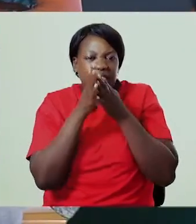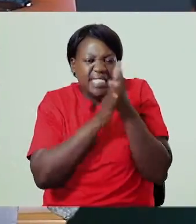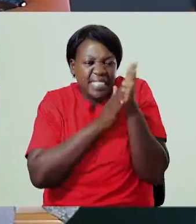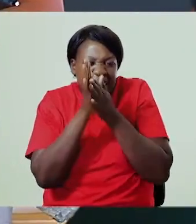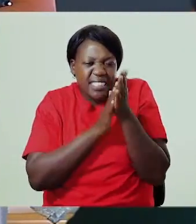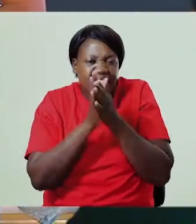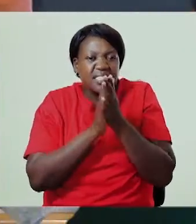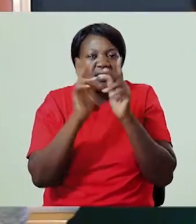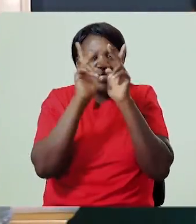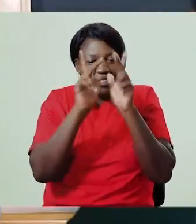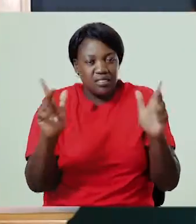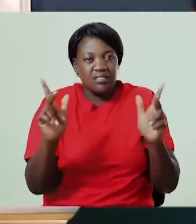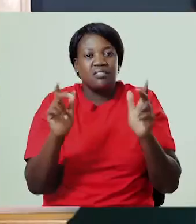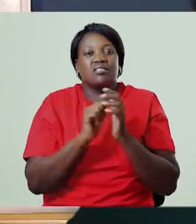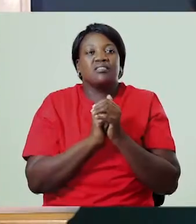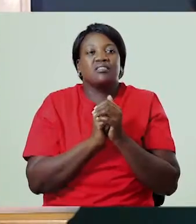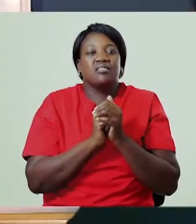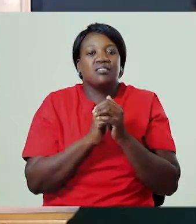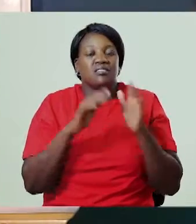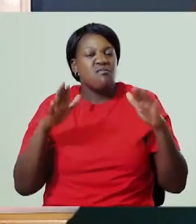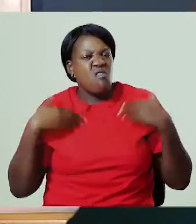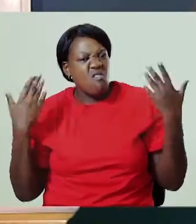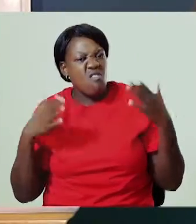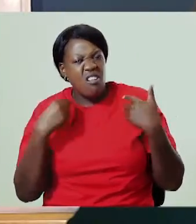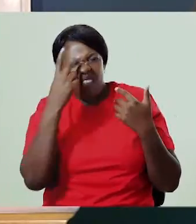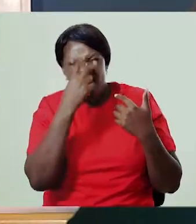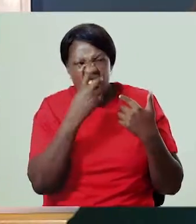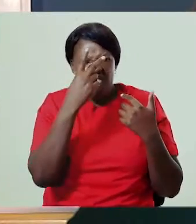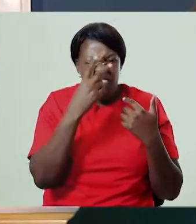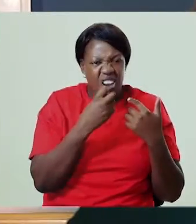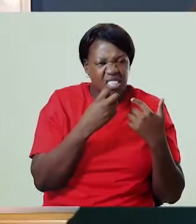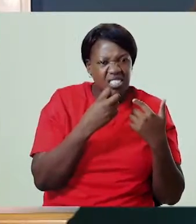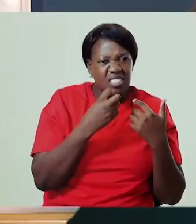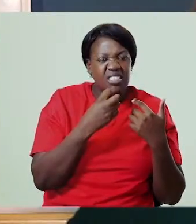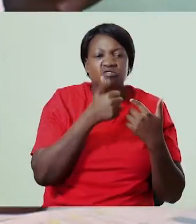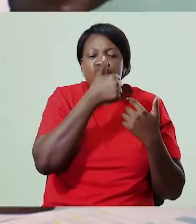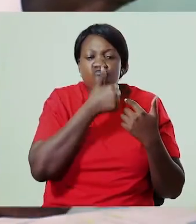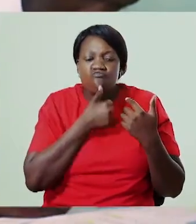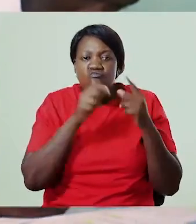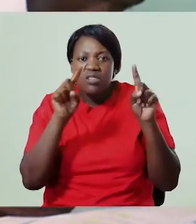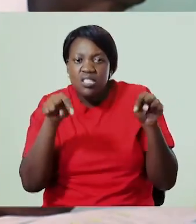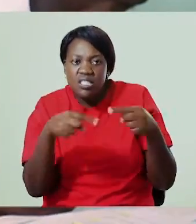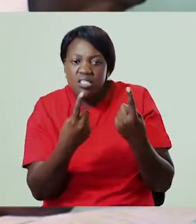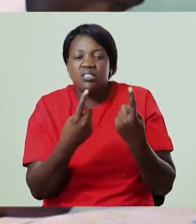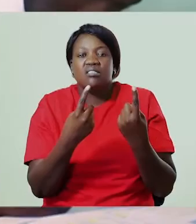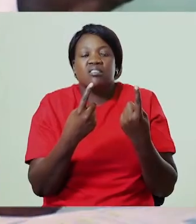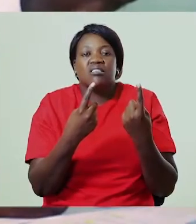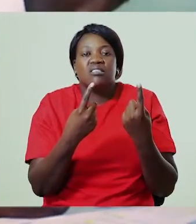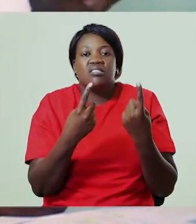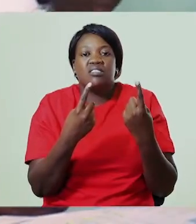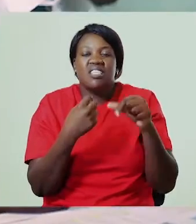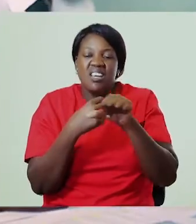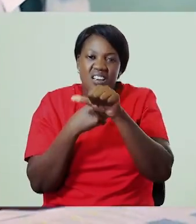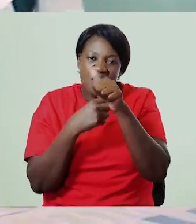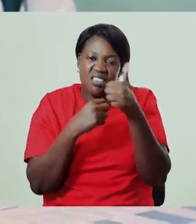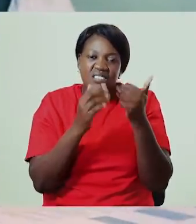the reader, for example, humor, mystery, and adventure. The Other